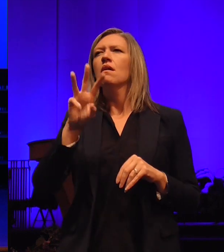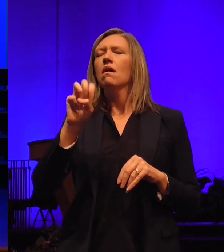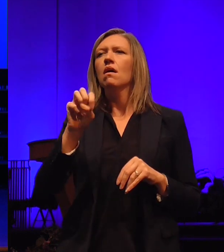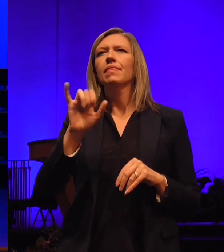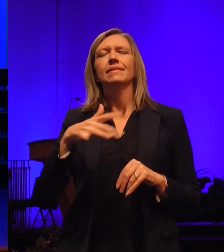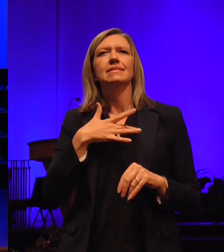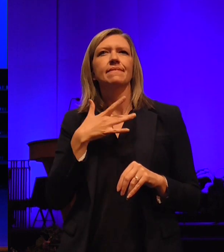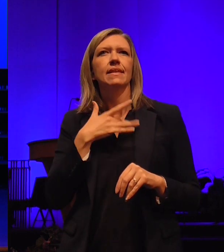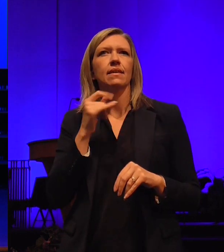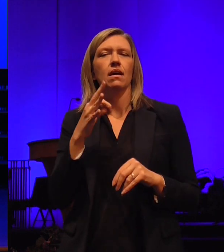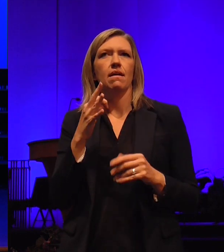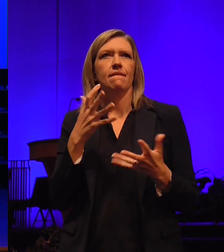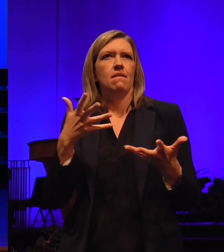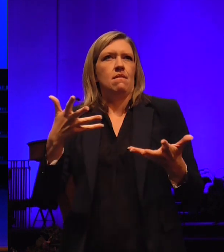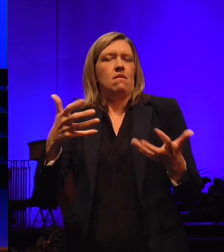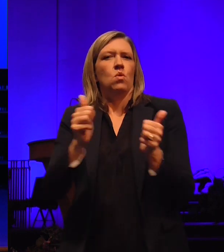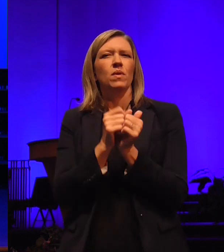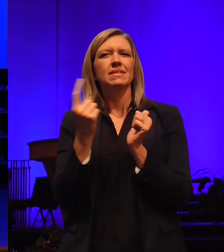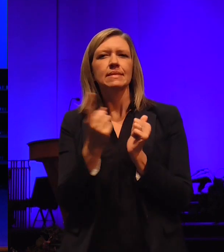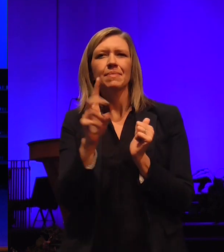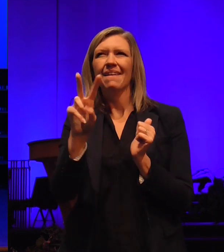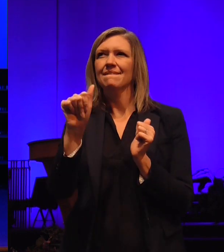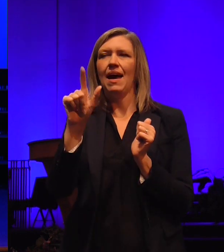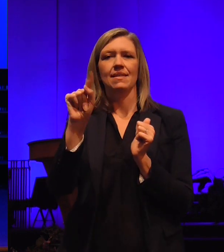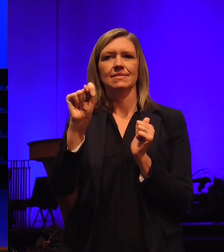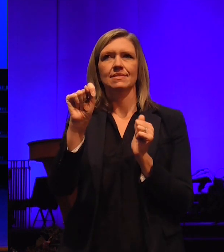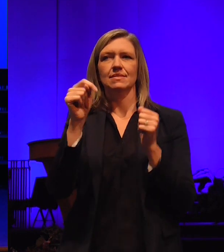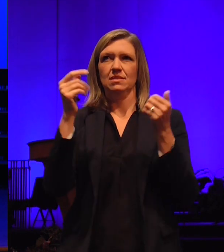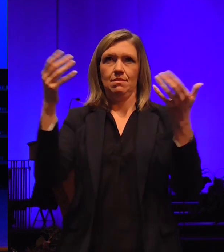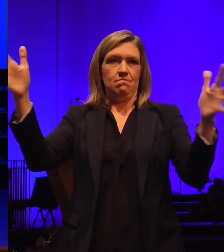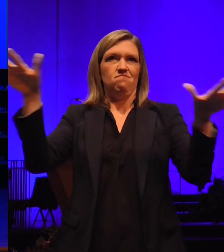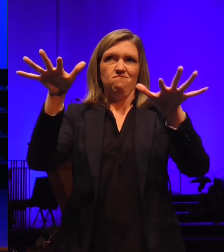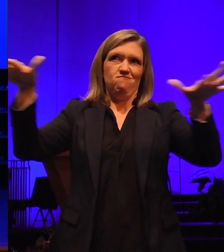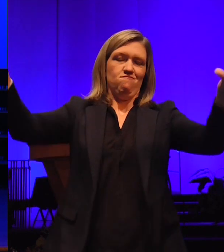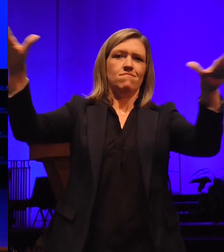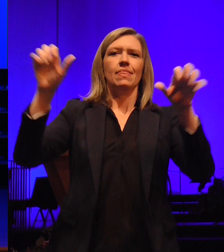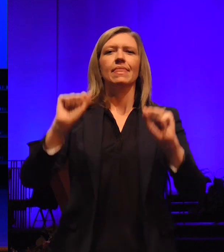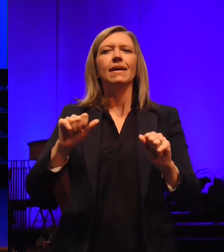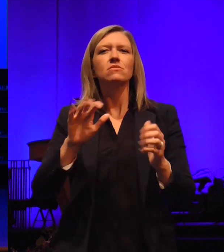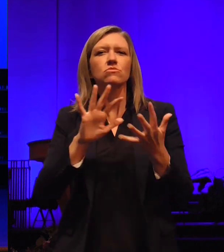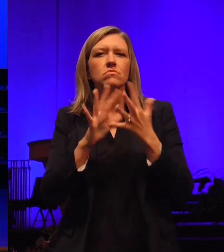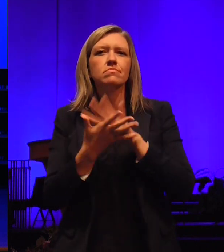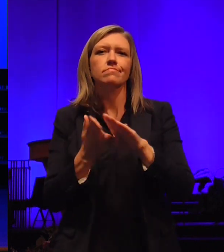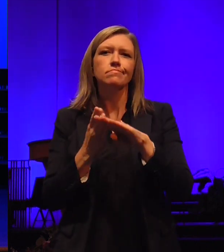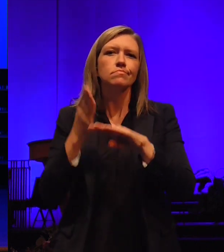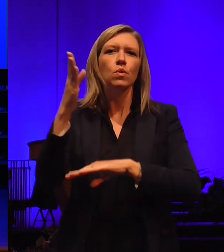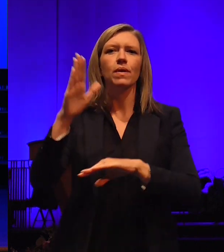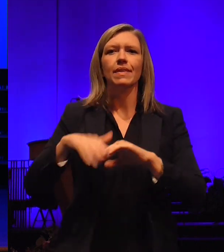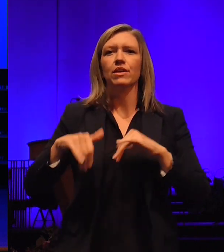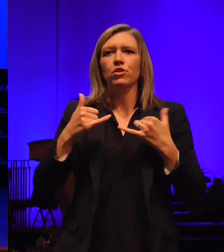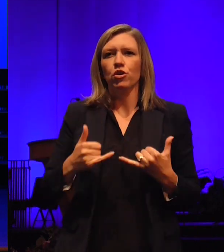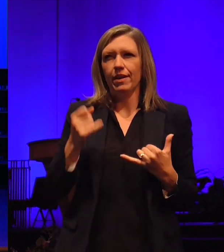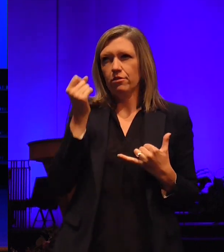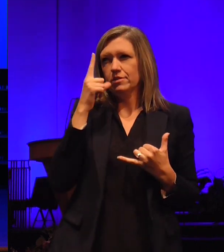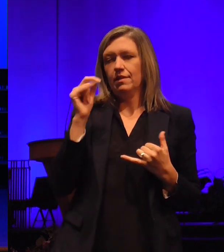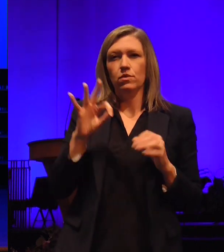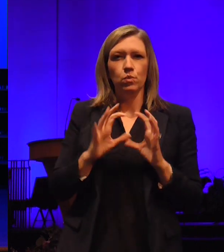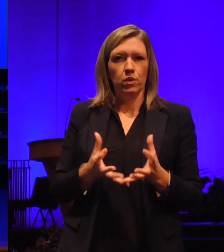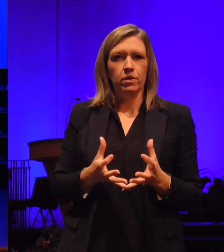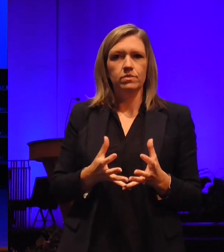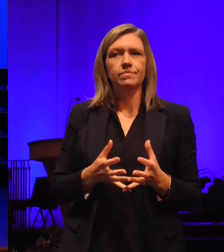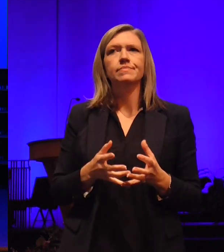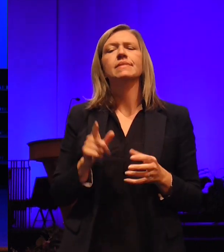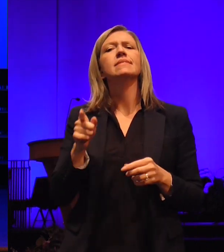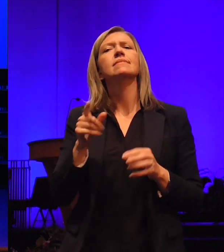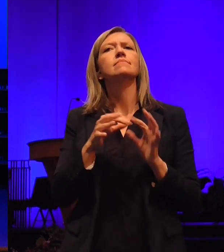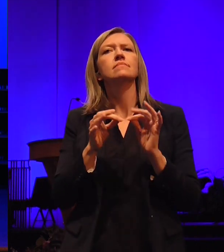of being in the presence of something vast that transcends your current understanding of the world. He goes on to say, "What is an experience